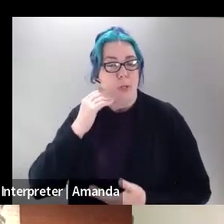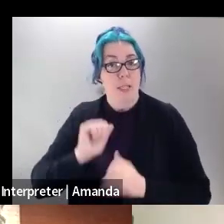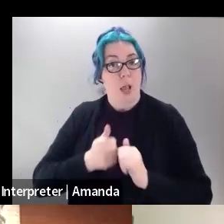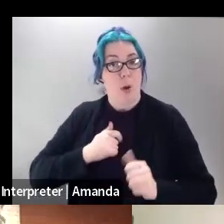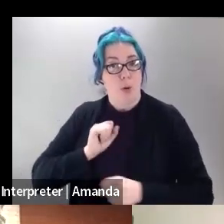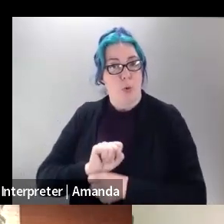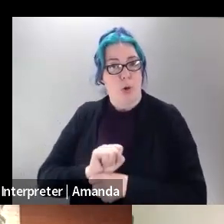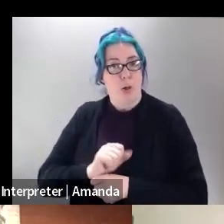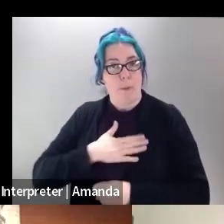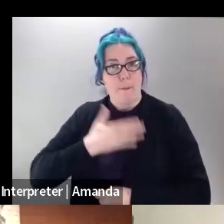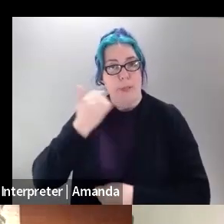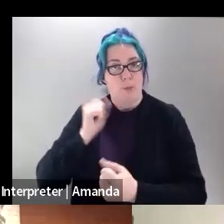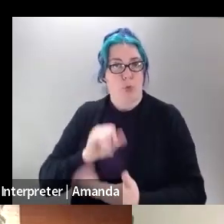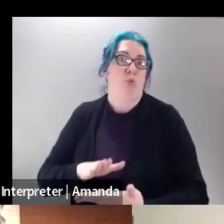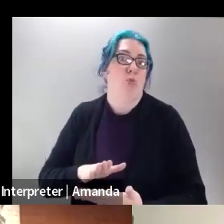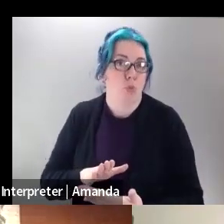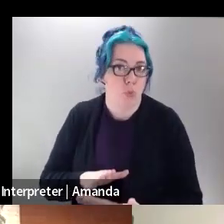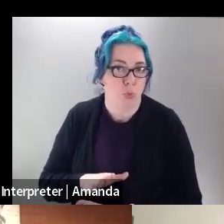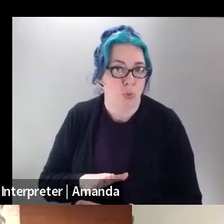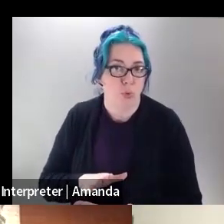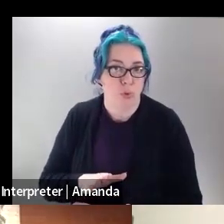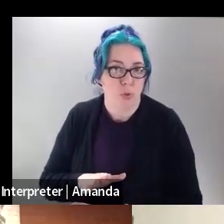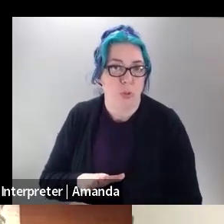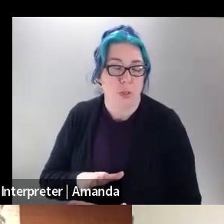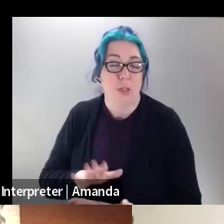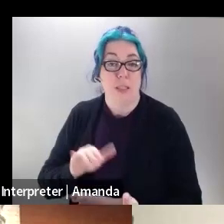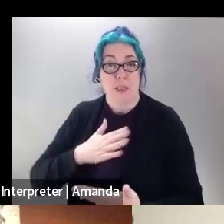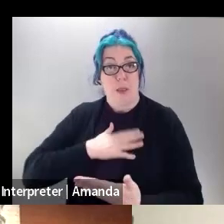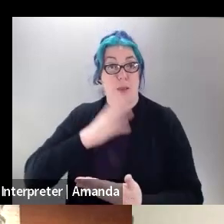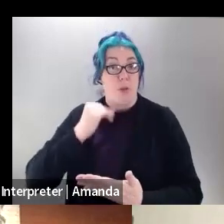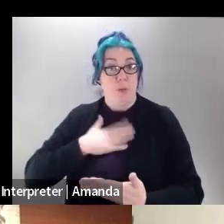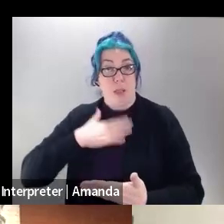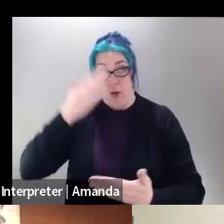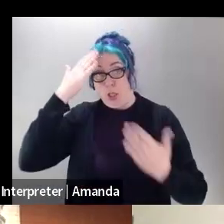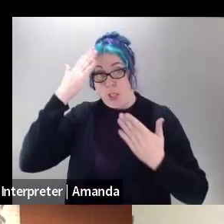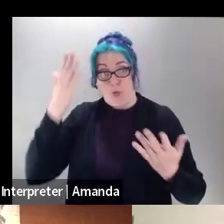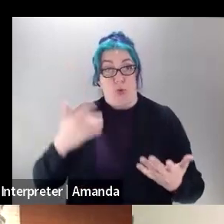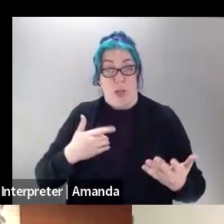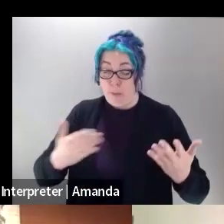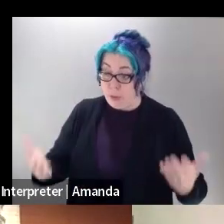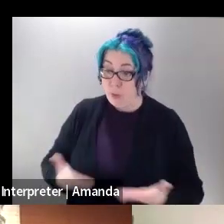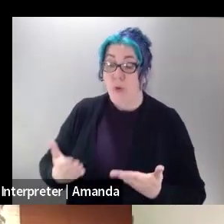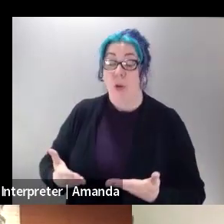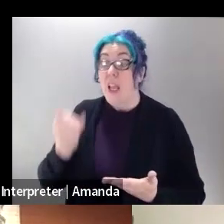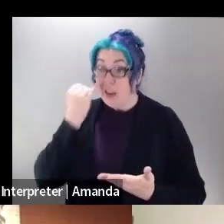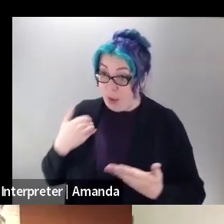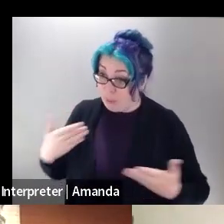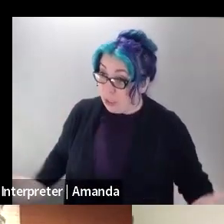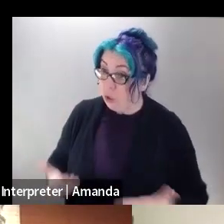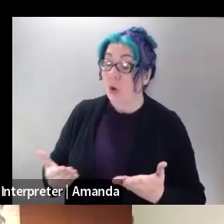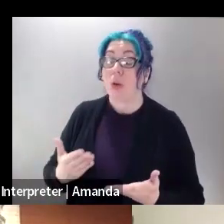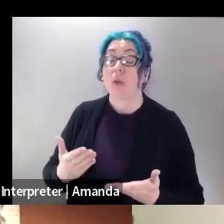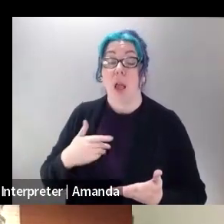And that's all I can guarantee, because you will, if I am able to be me in the room, then you are going to get the best of me. And